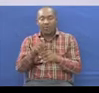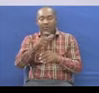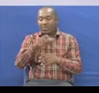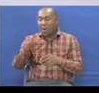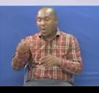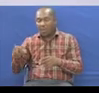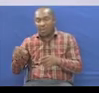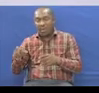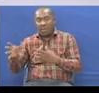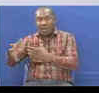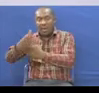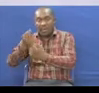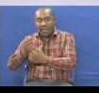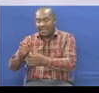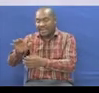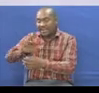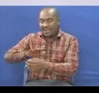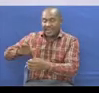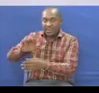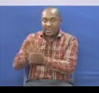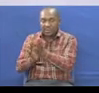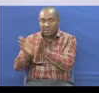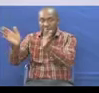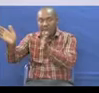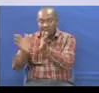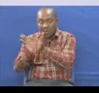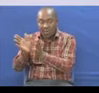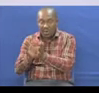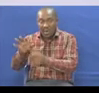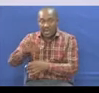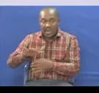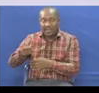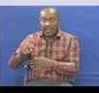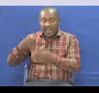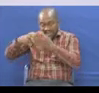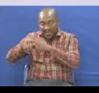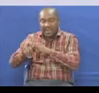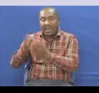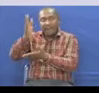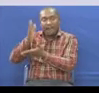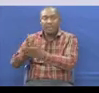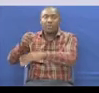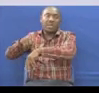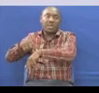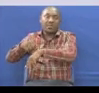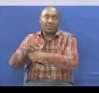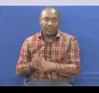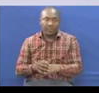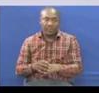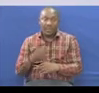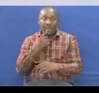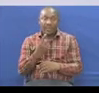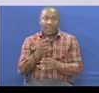certain geographical area in a particular time. When I said a geographical areas, it